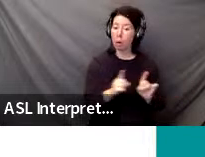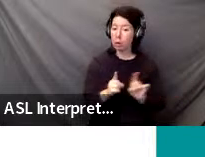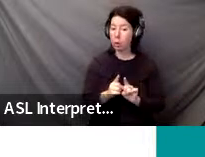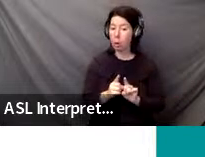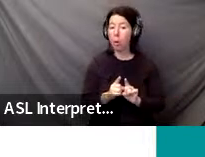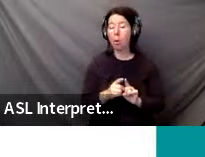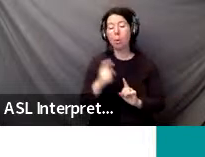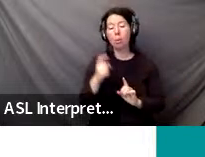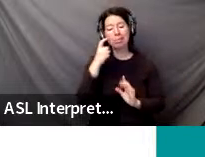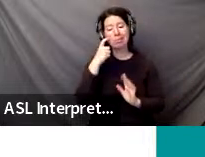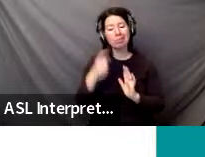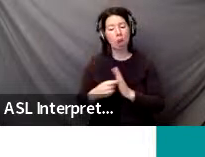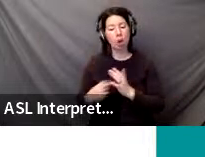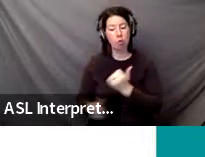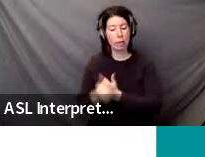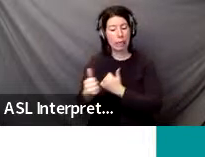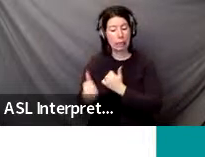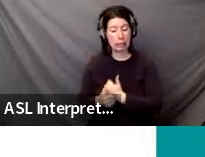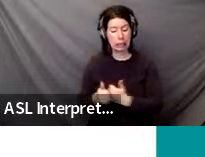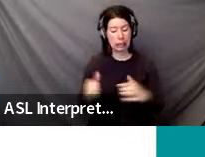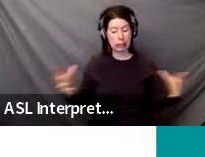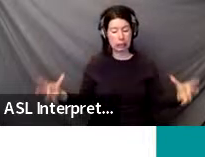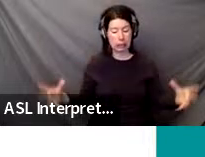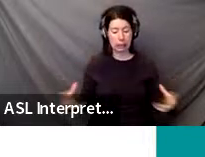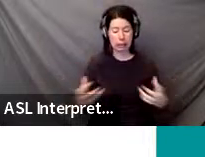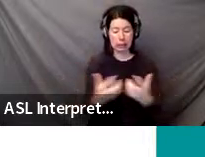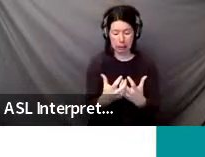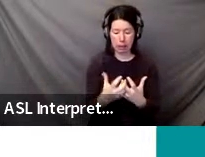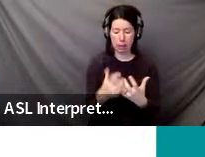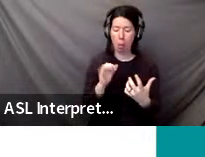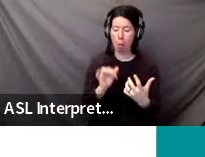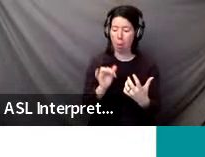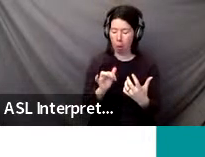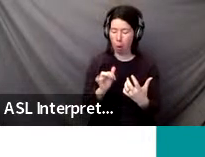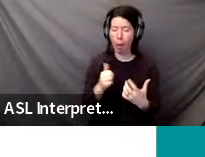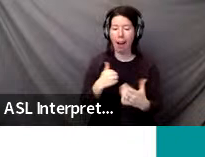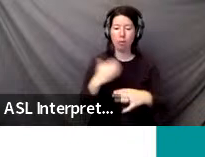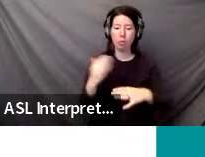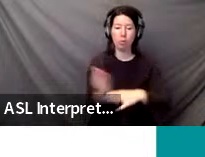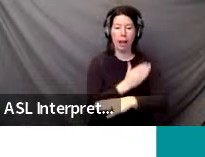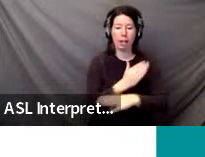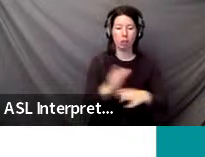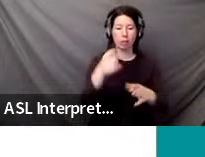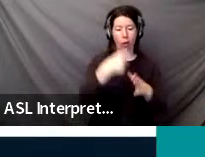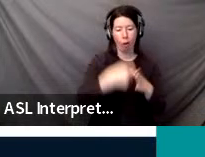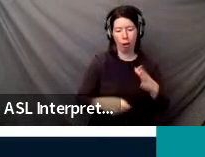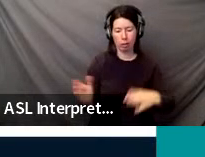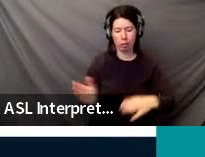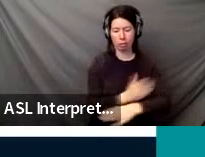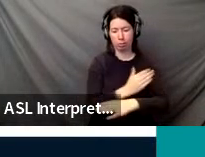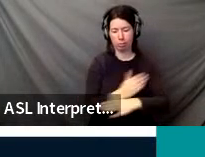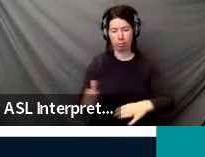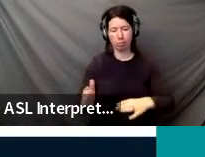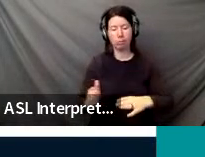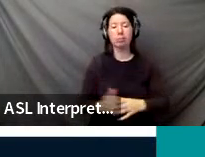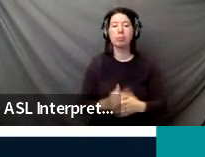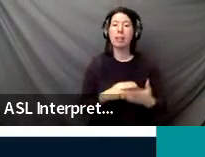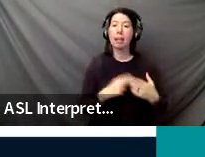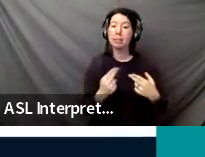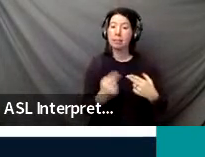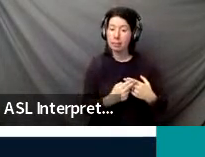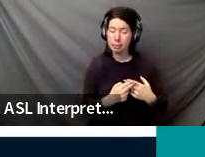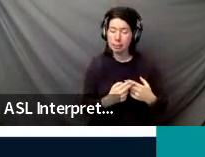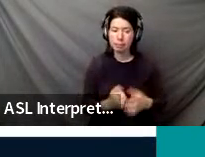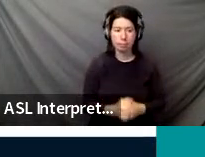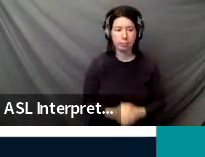risks that we can then model so that we can get a range of costs for the program. Next slide, please.